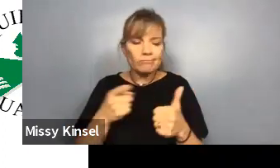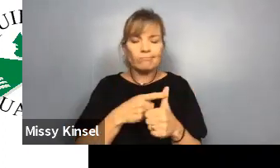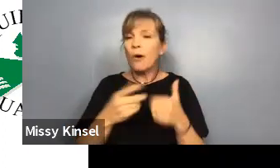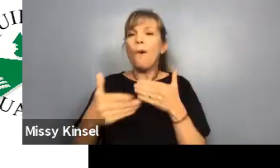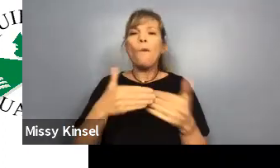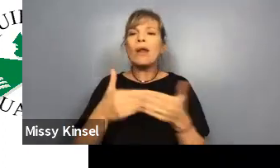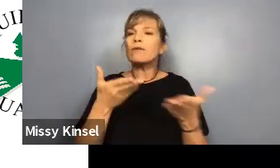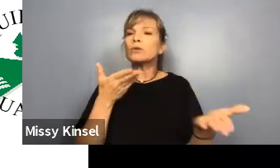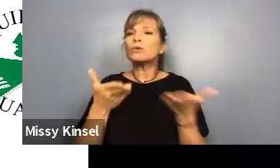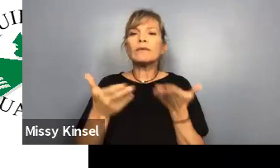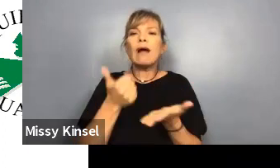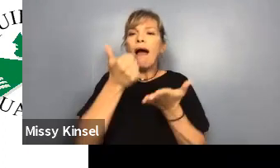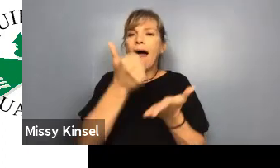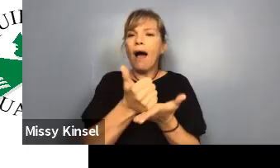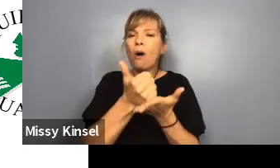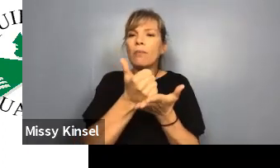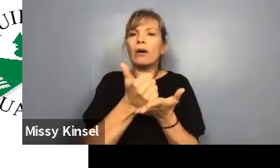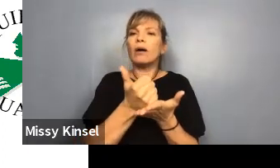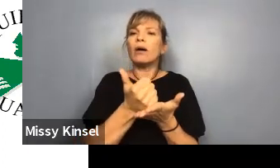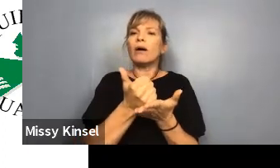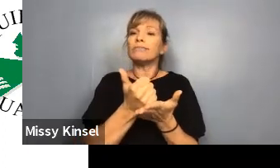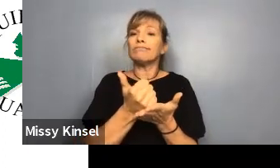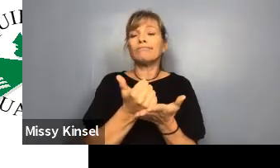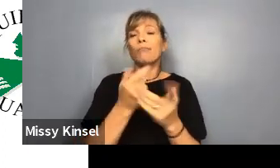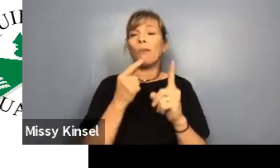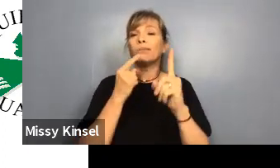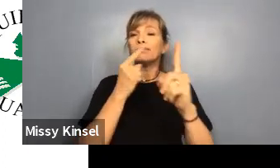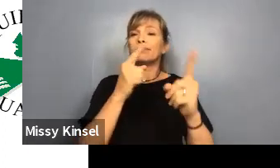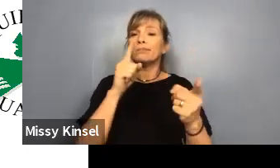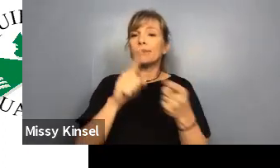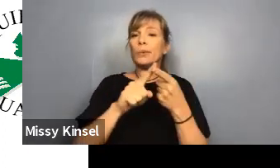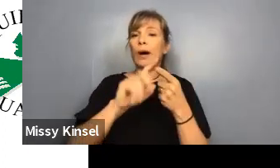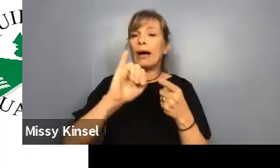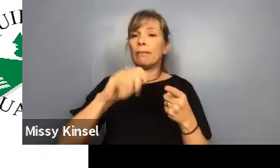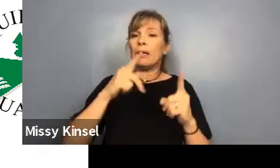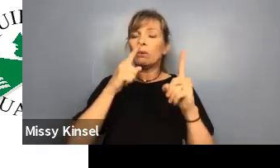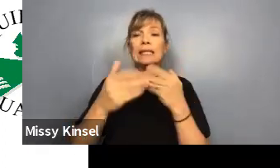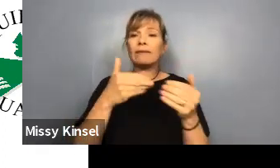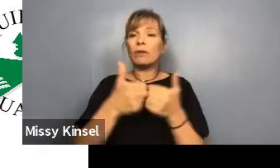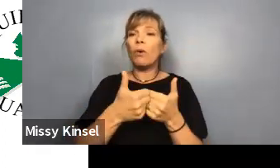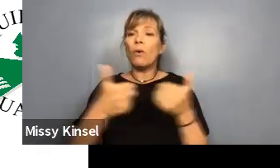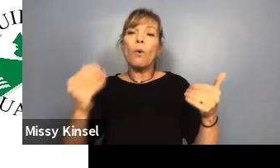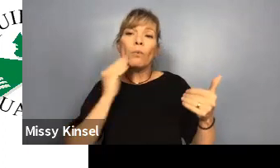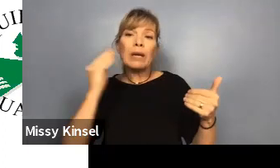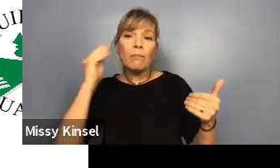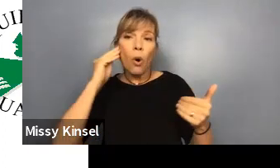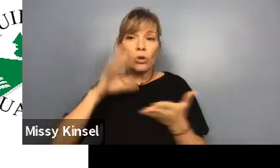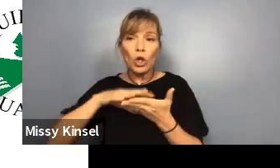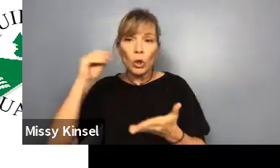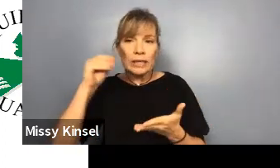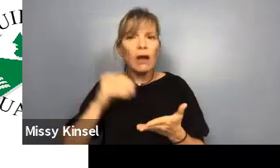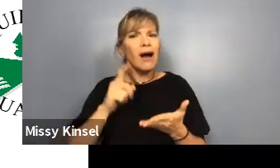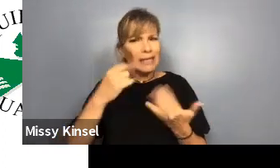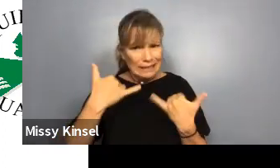help them work towards their IEP goals. So even though we are remote, they are still supposed to be